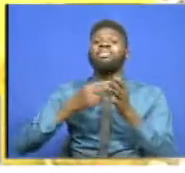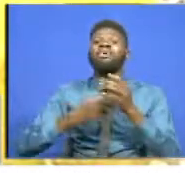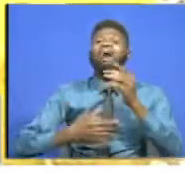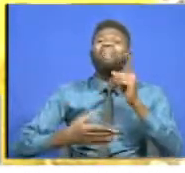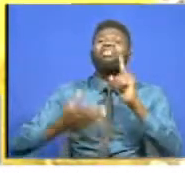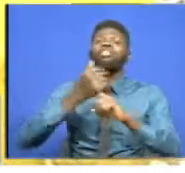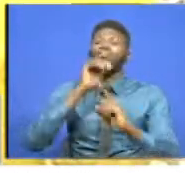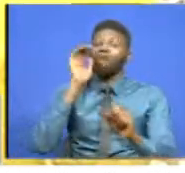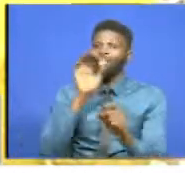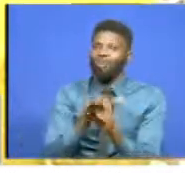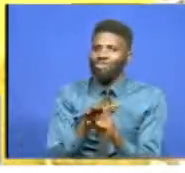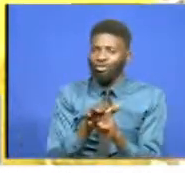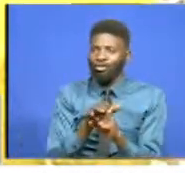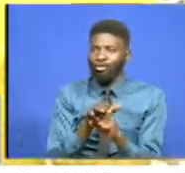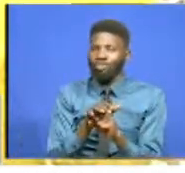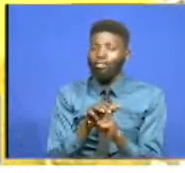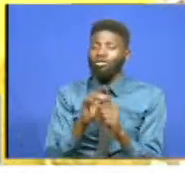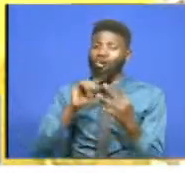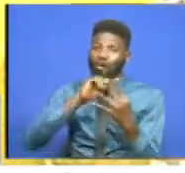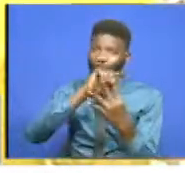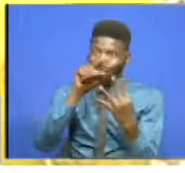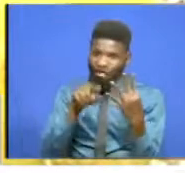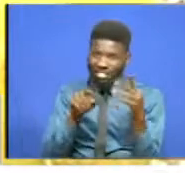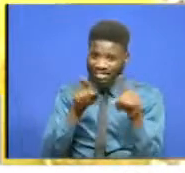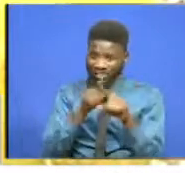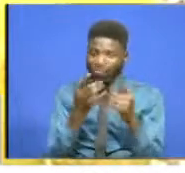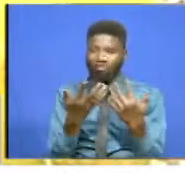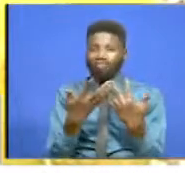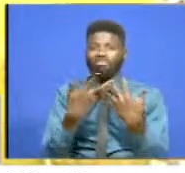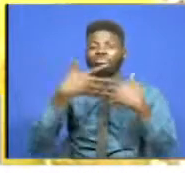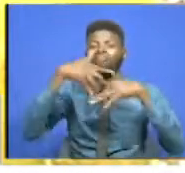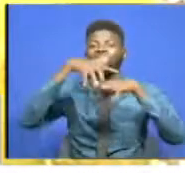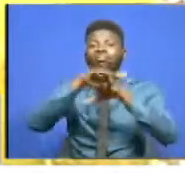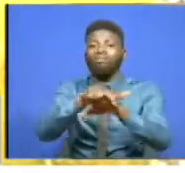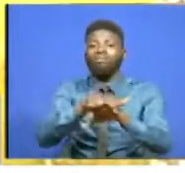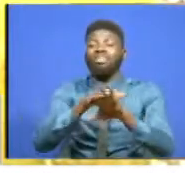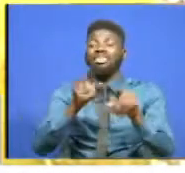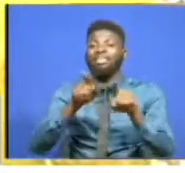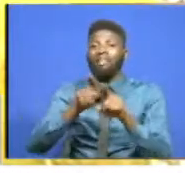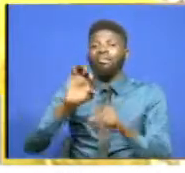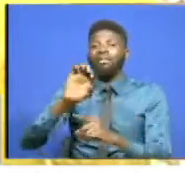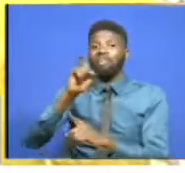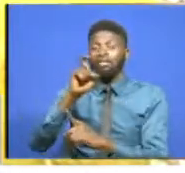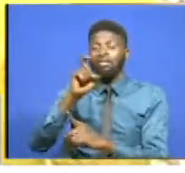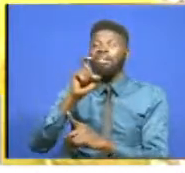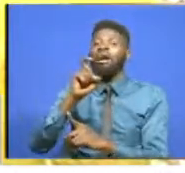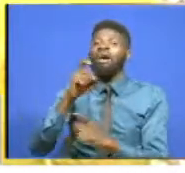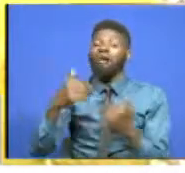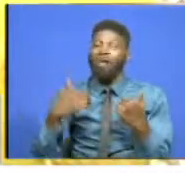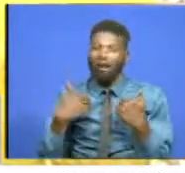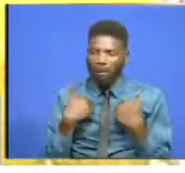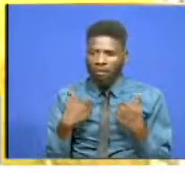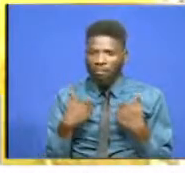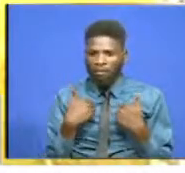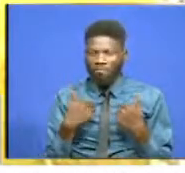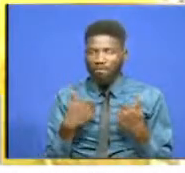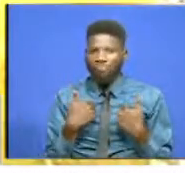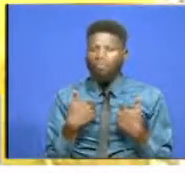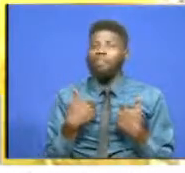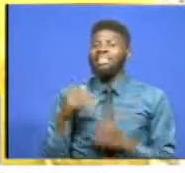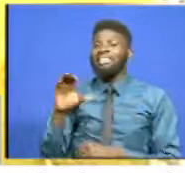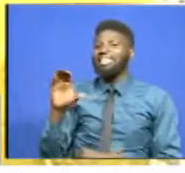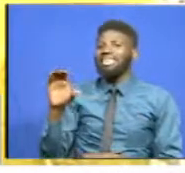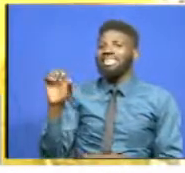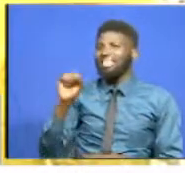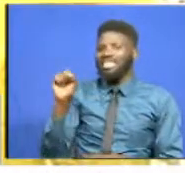So they are all again intertwined. Again, the executive has a total dispensation of ministers and everything. You know, you